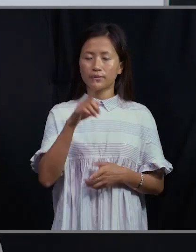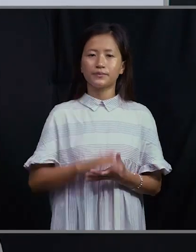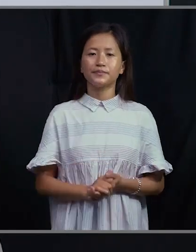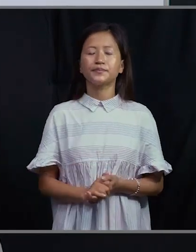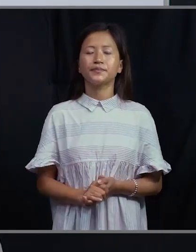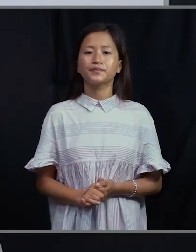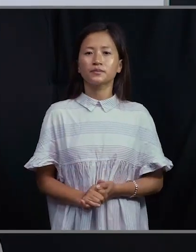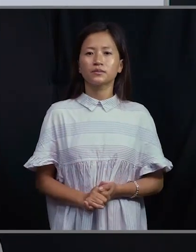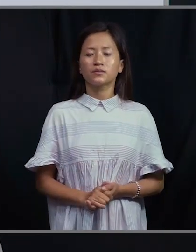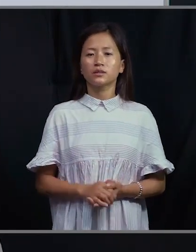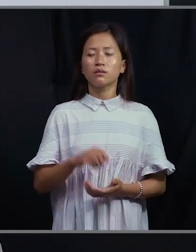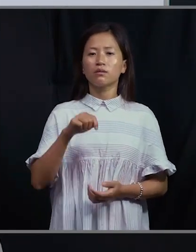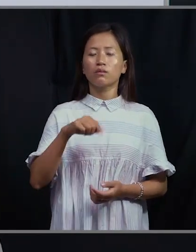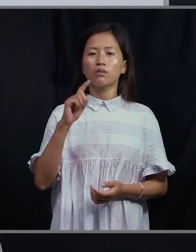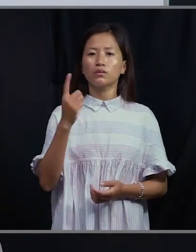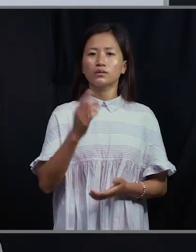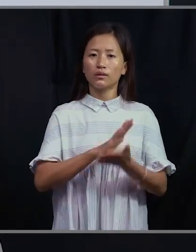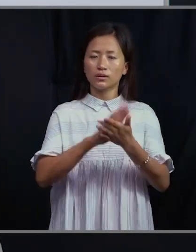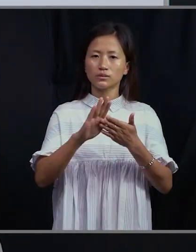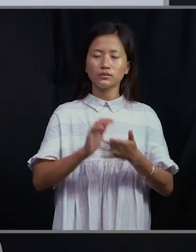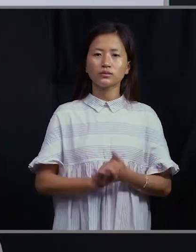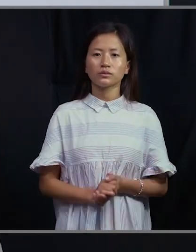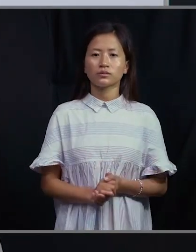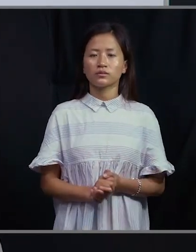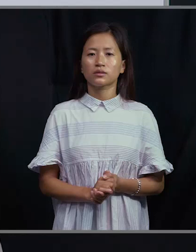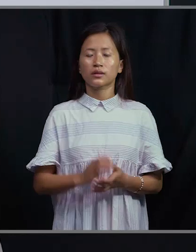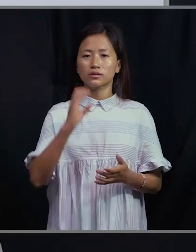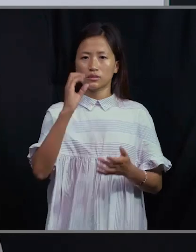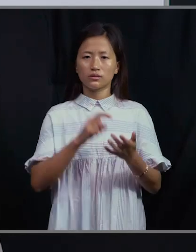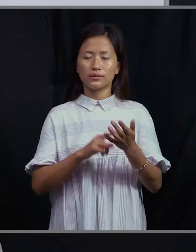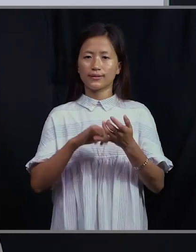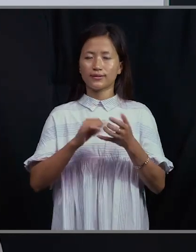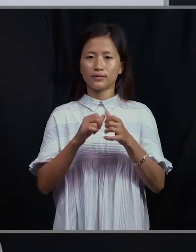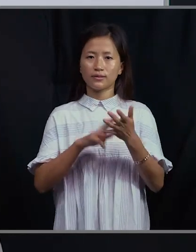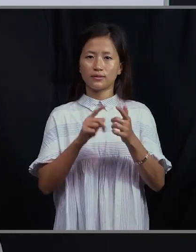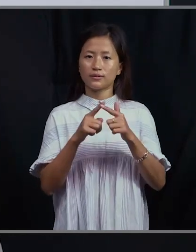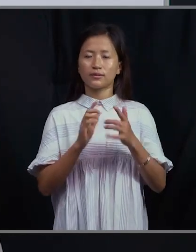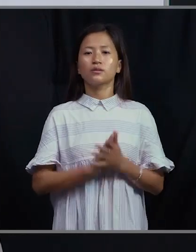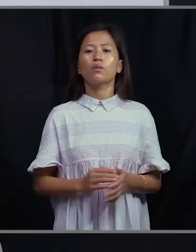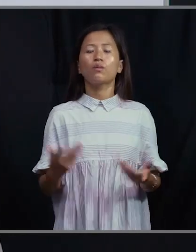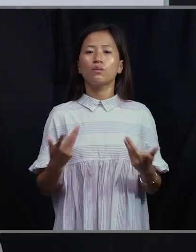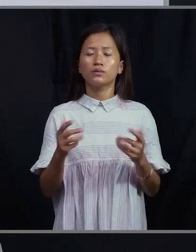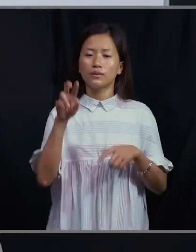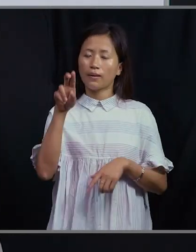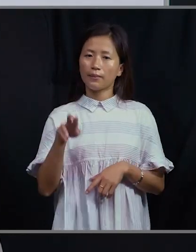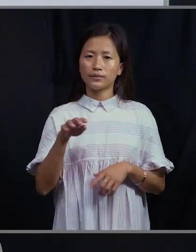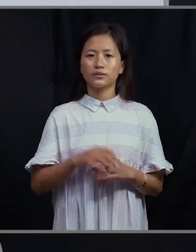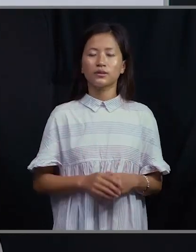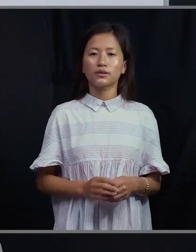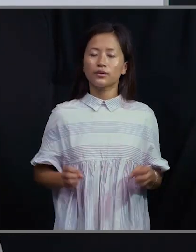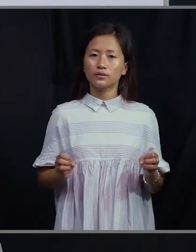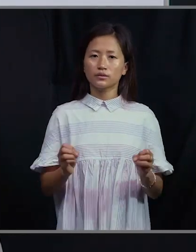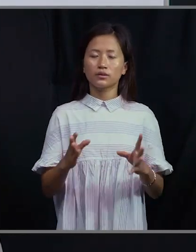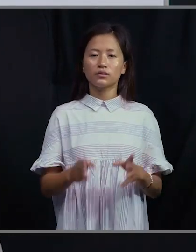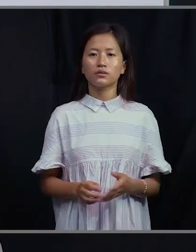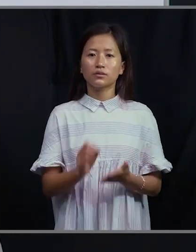now once they are done with the consent and everything, okay, what happened is that they will start